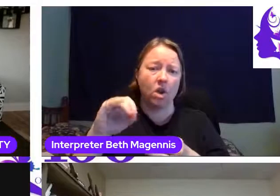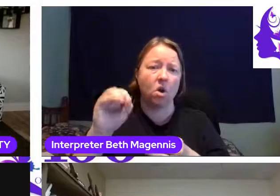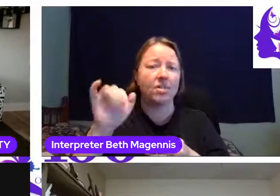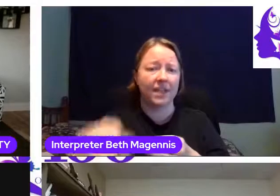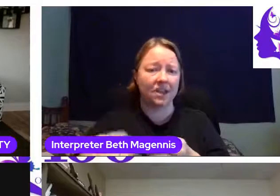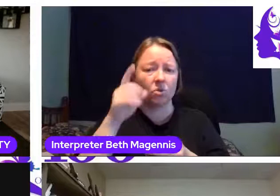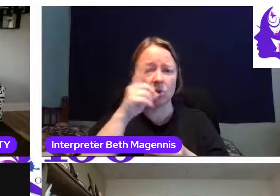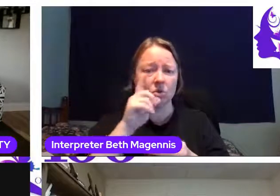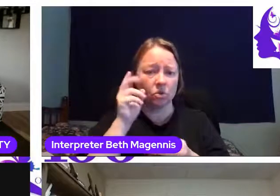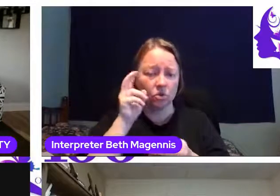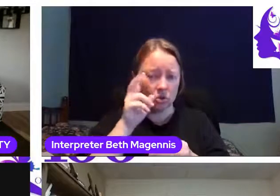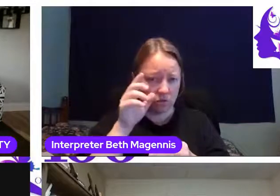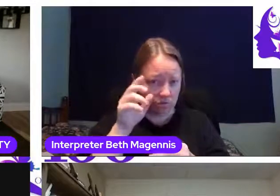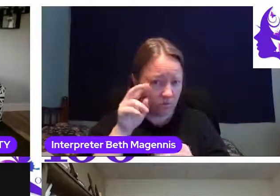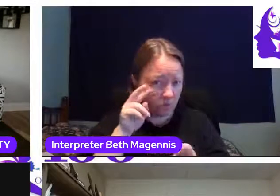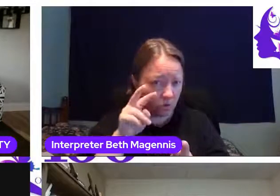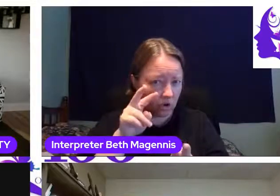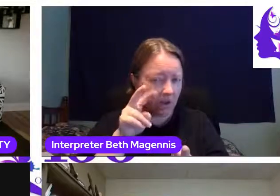acquire the property.